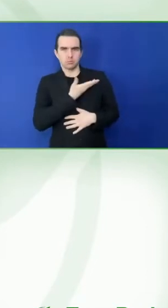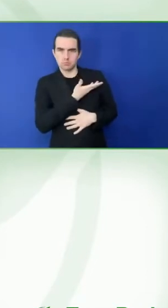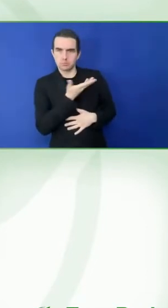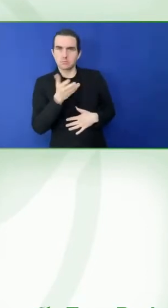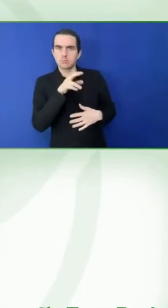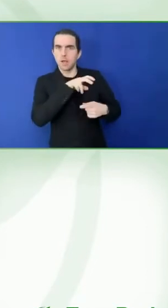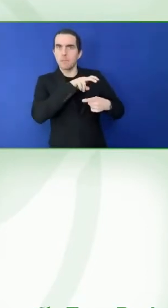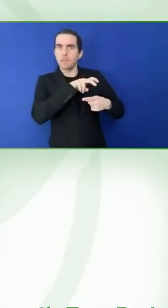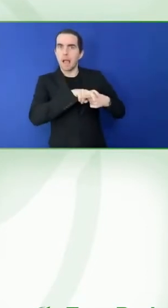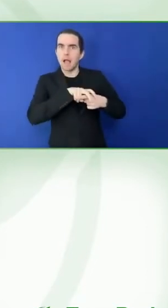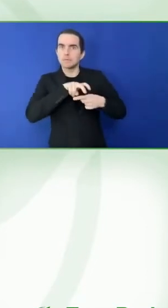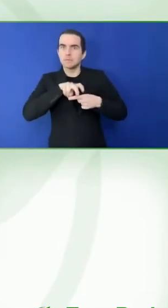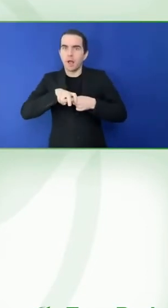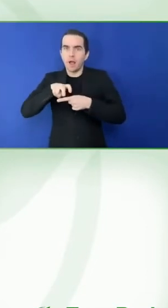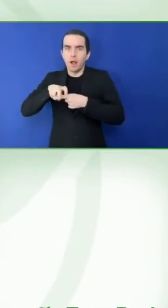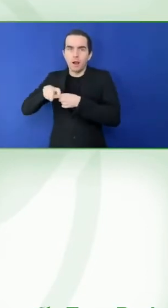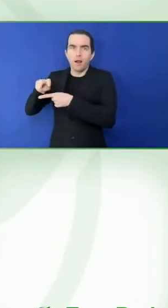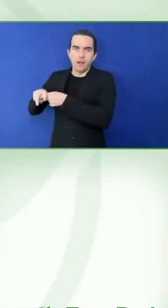ecosystem represented